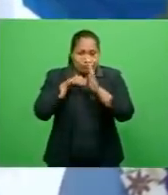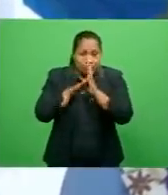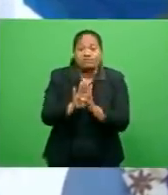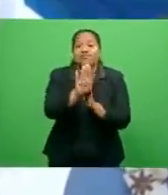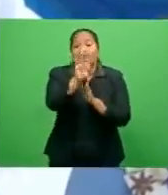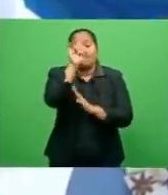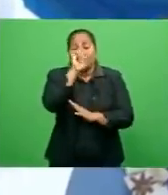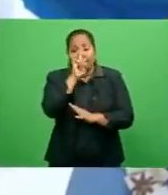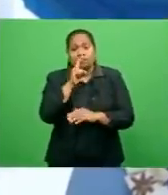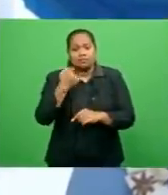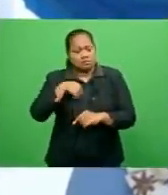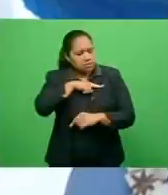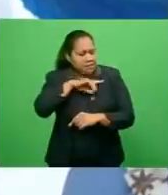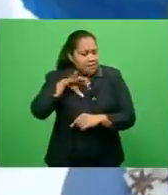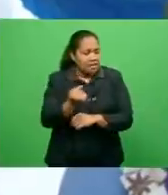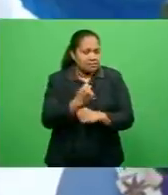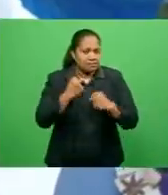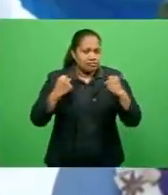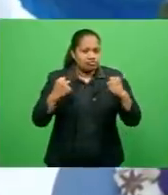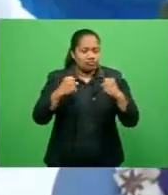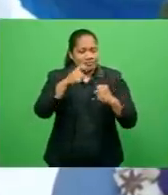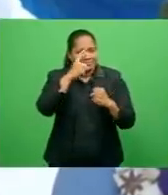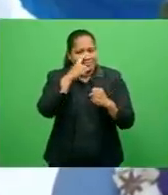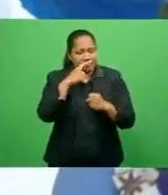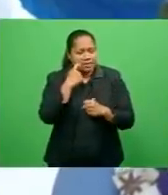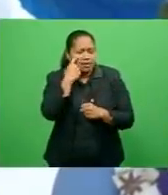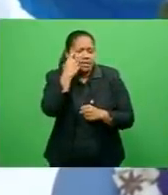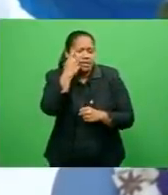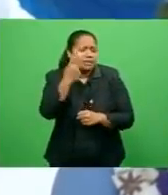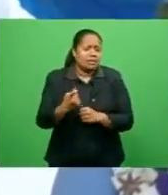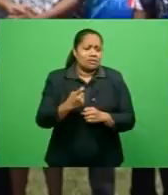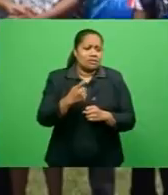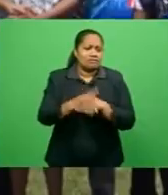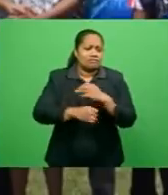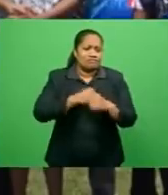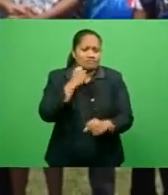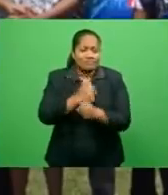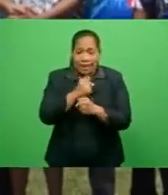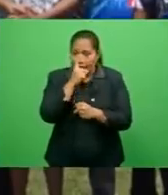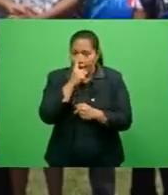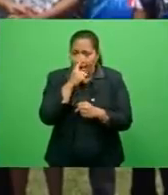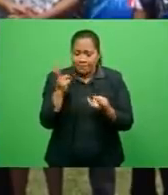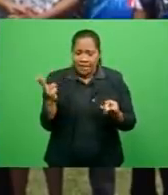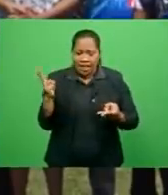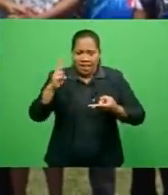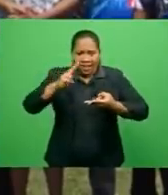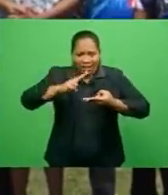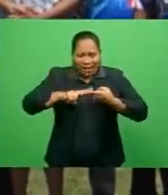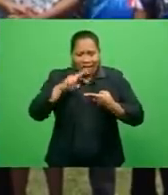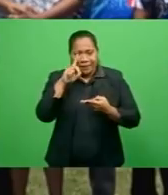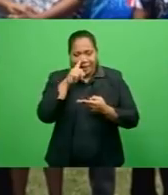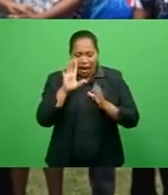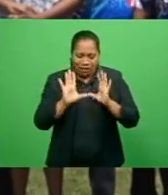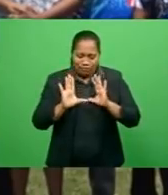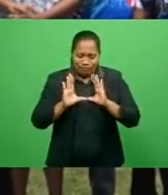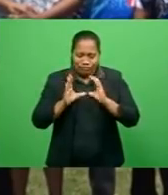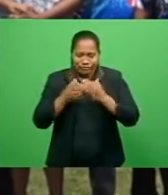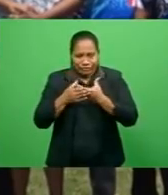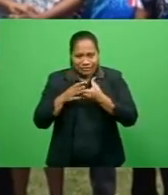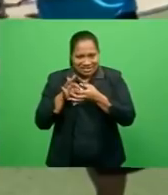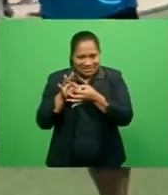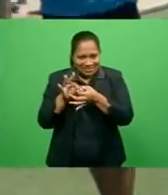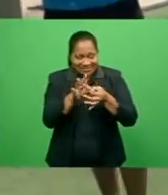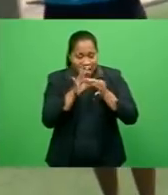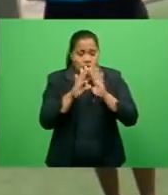we must be a strong people, a caring people, a united people. And together, we have done